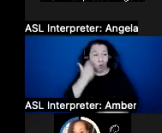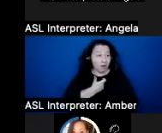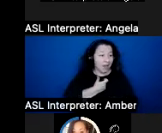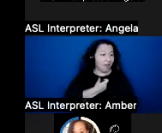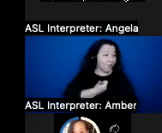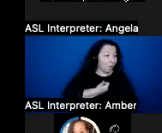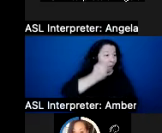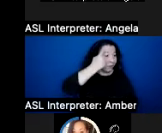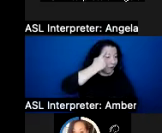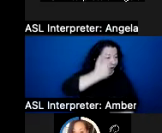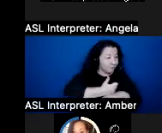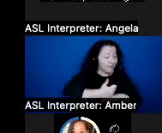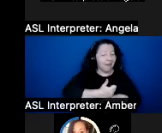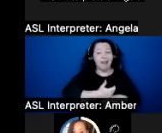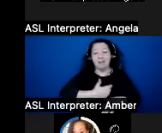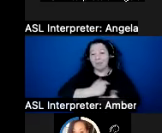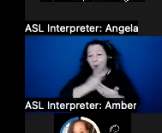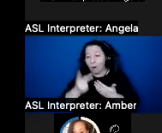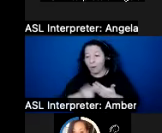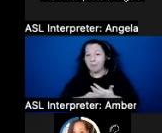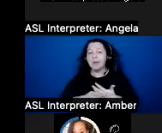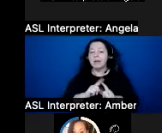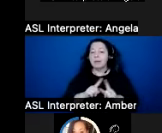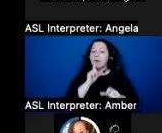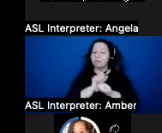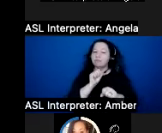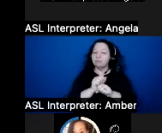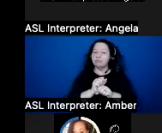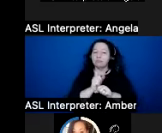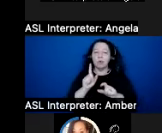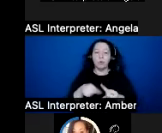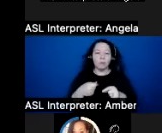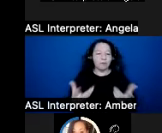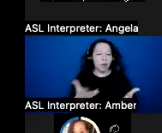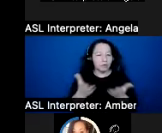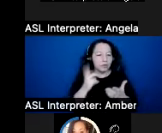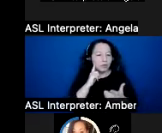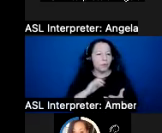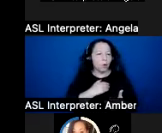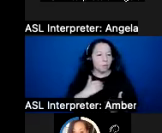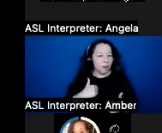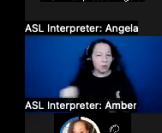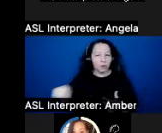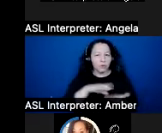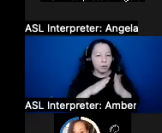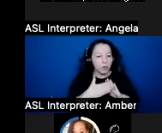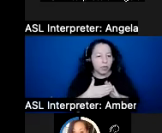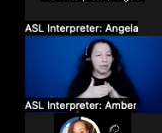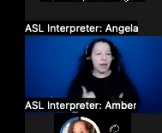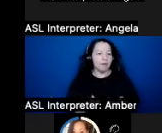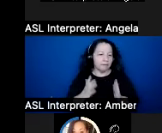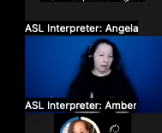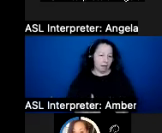programs, but especially in service to our community and to survivors and victims of violence. And we carry those